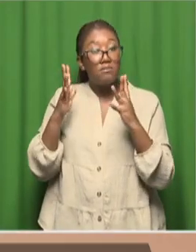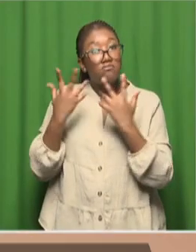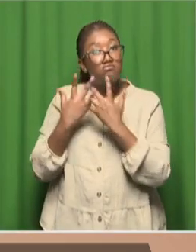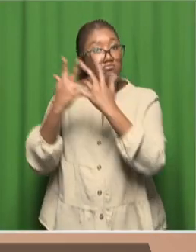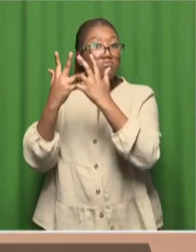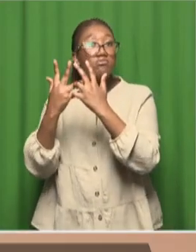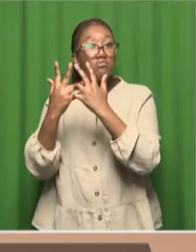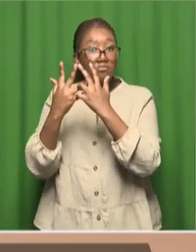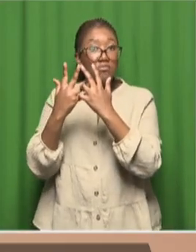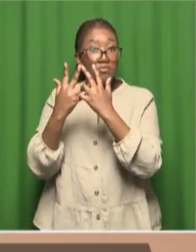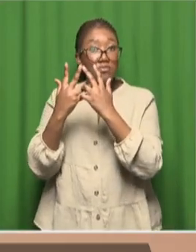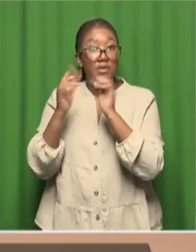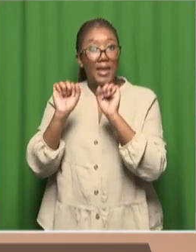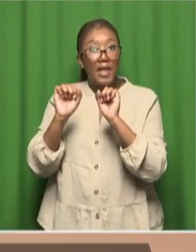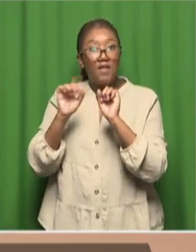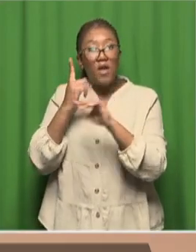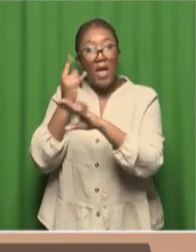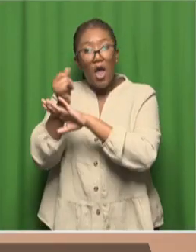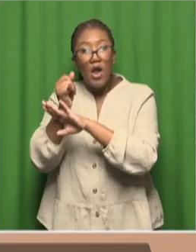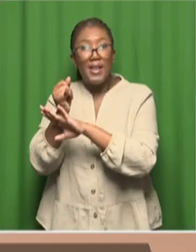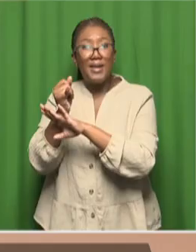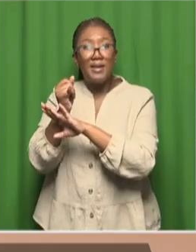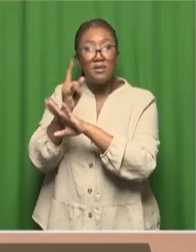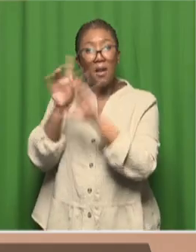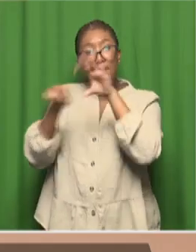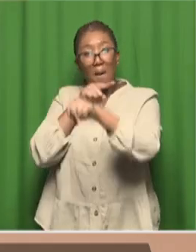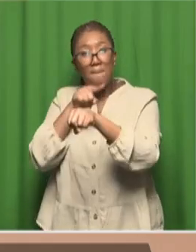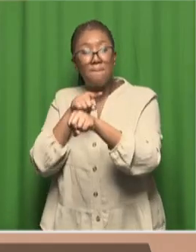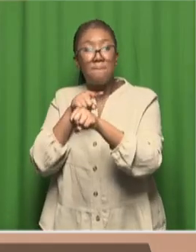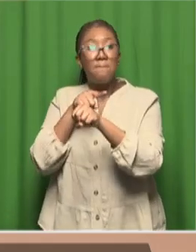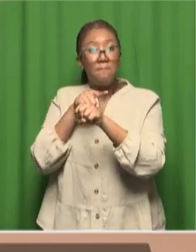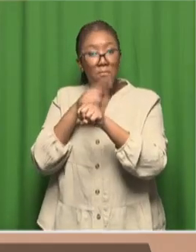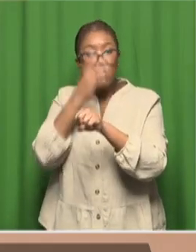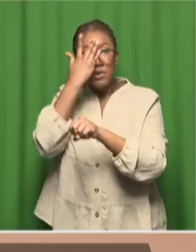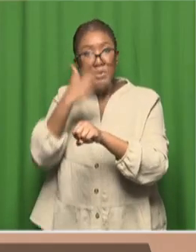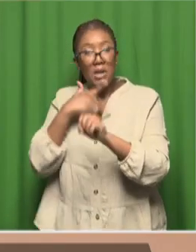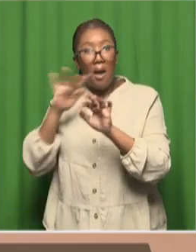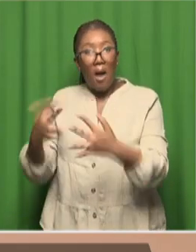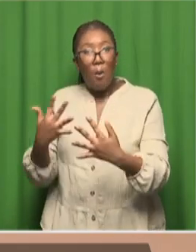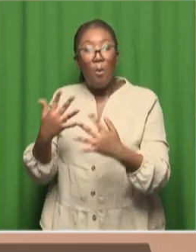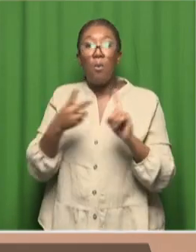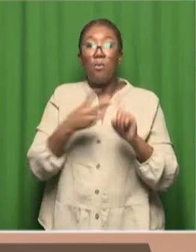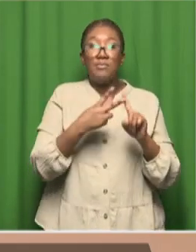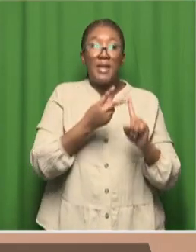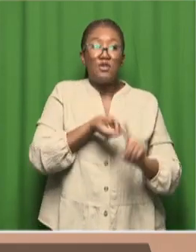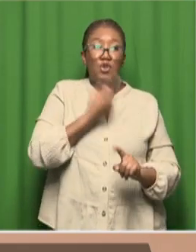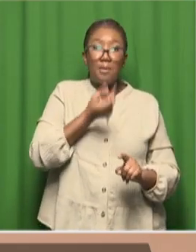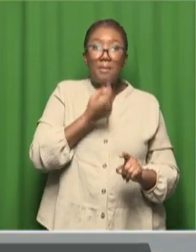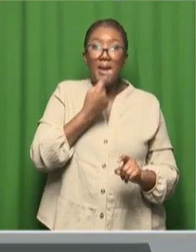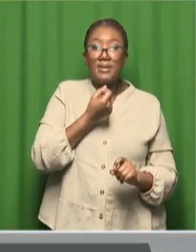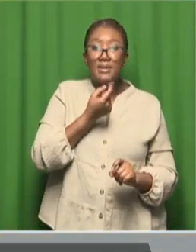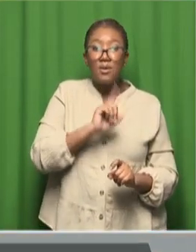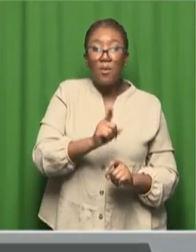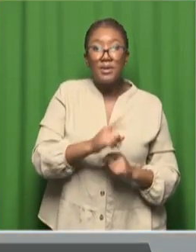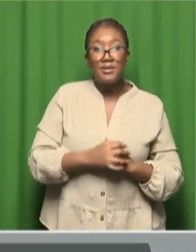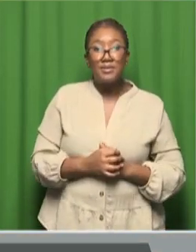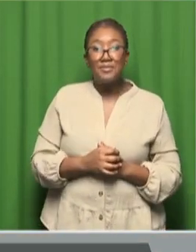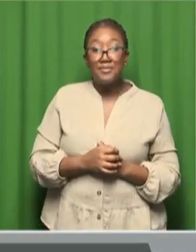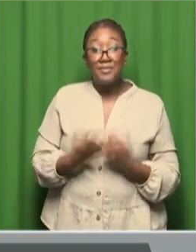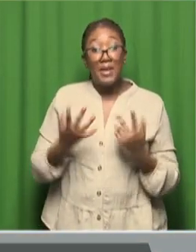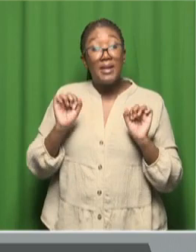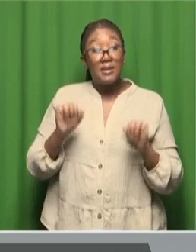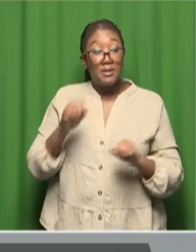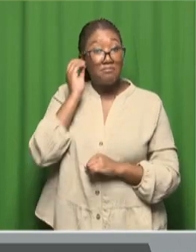being developed to detect it, early detection, and perhaps the treatment of it as well. So, you know, it's interesting.